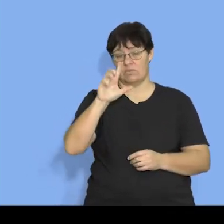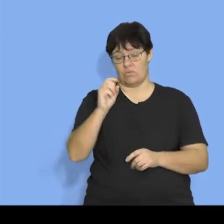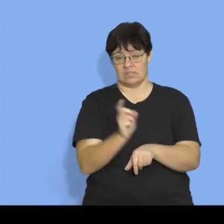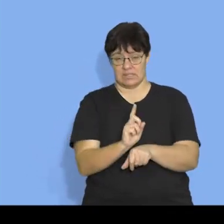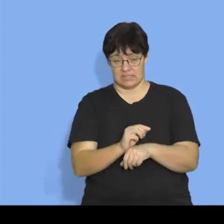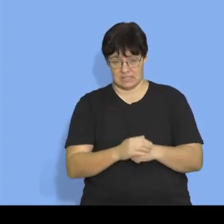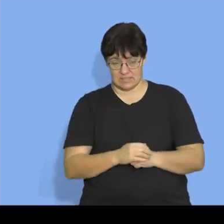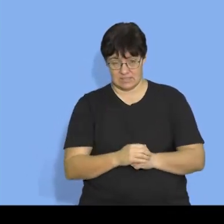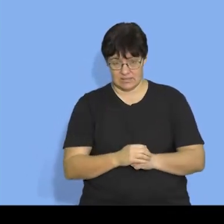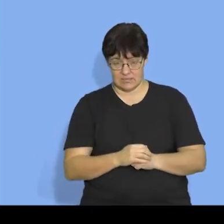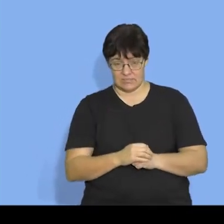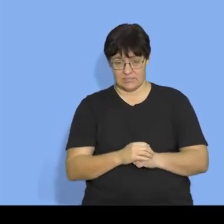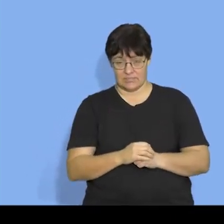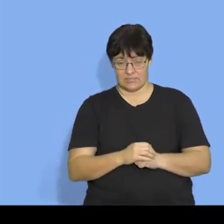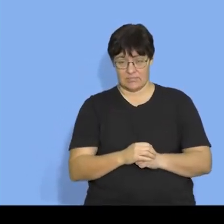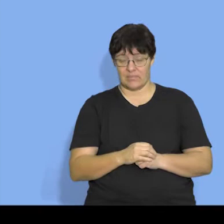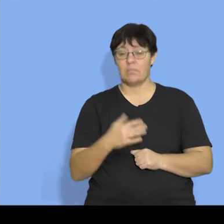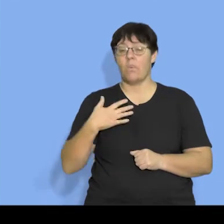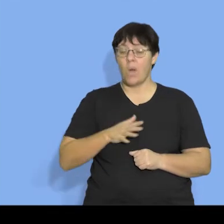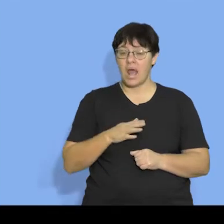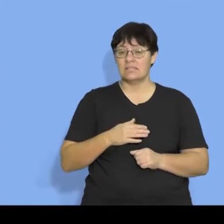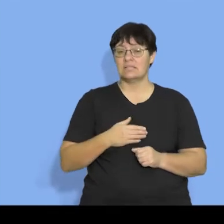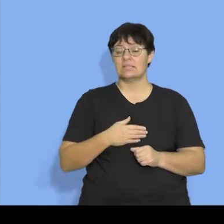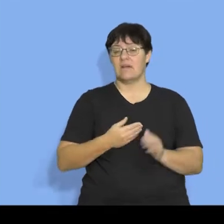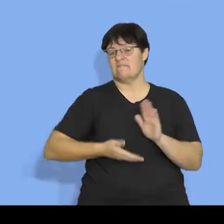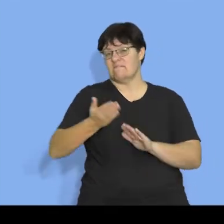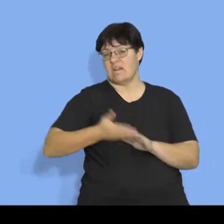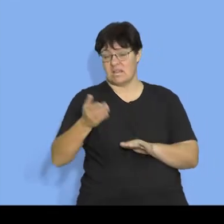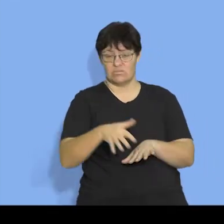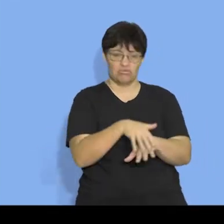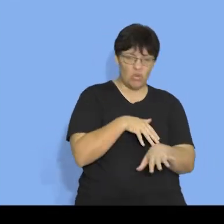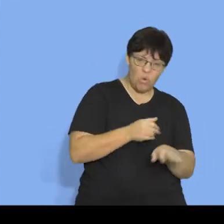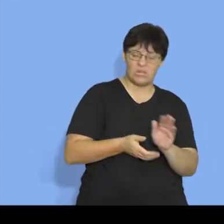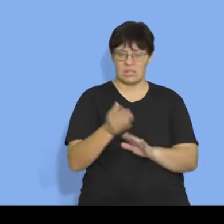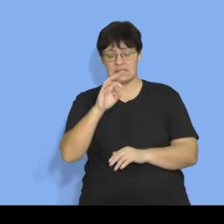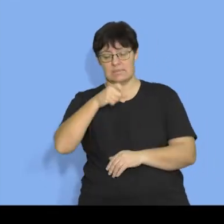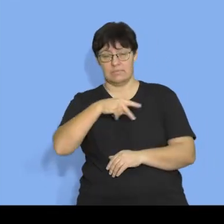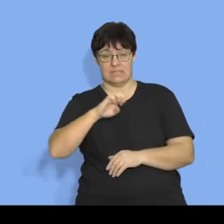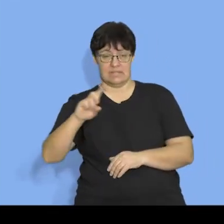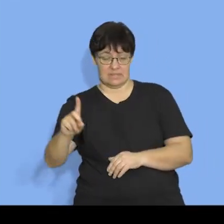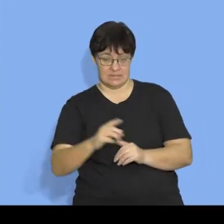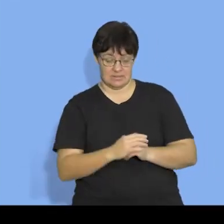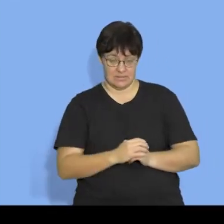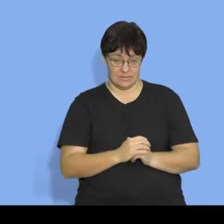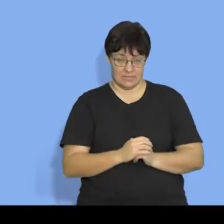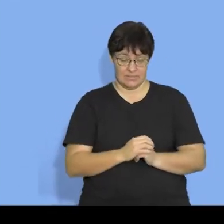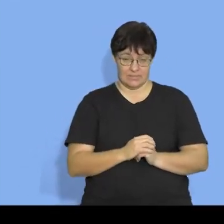seconds. I want her speed. So her speed